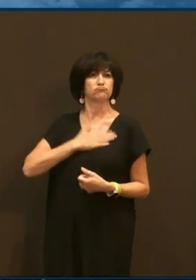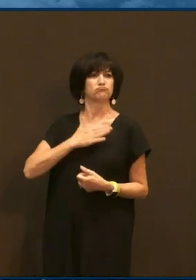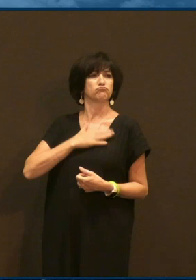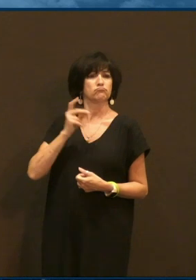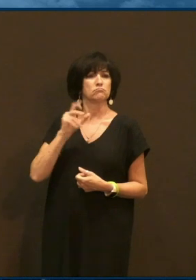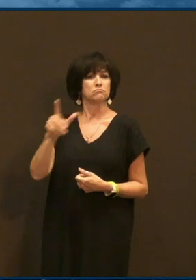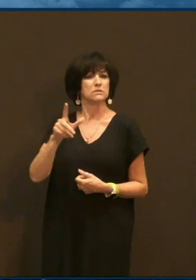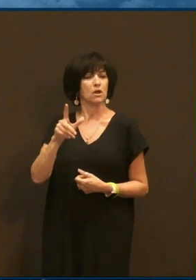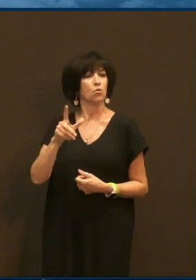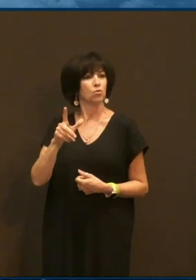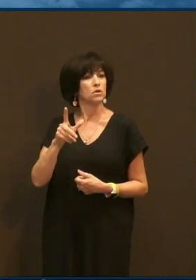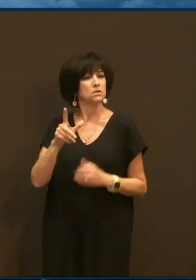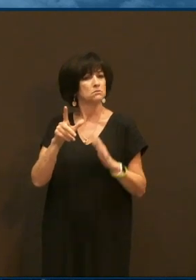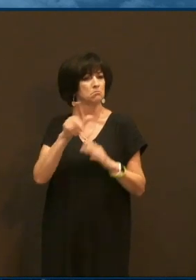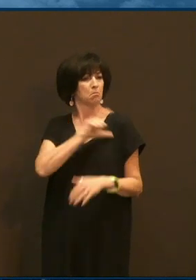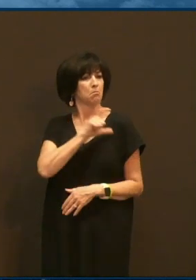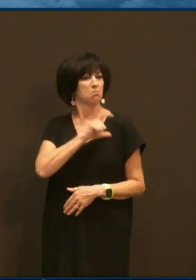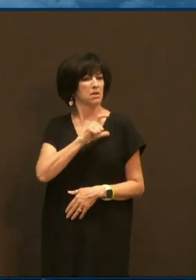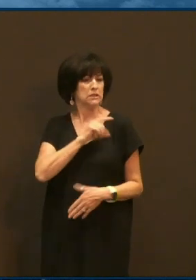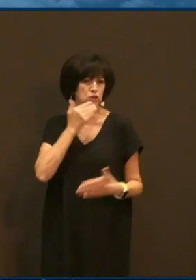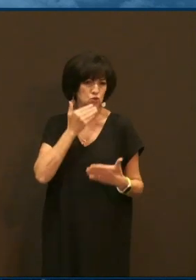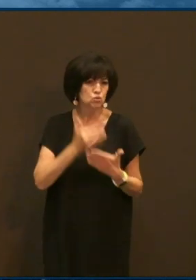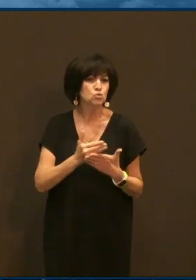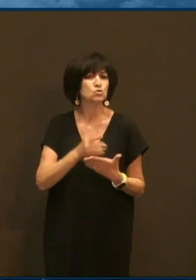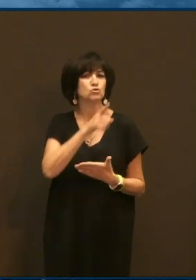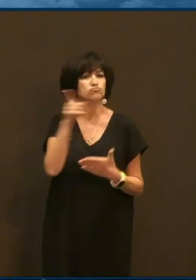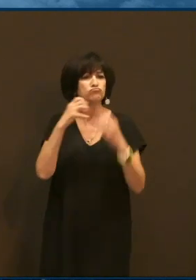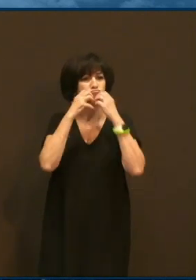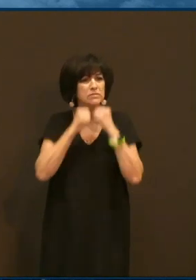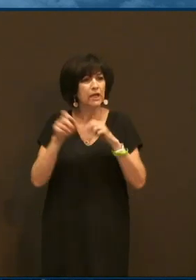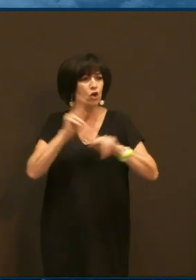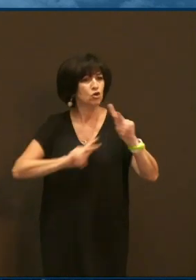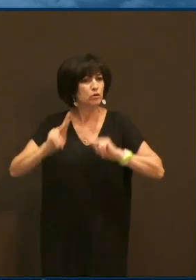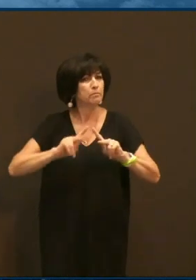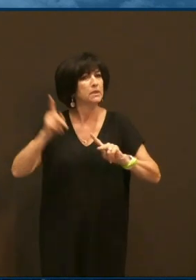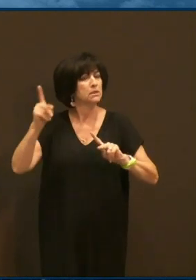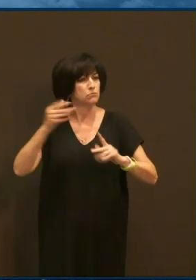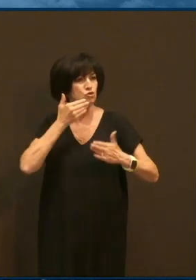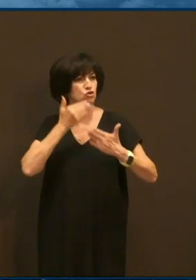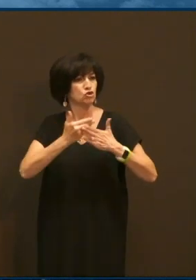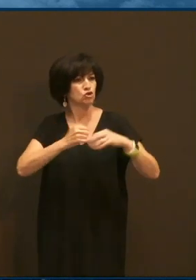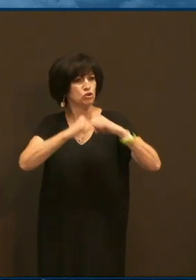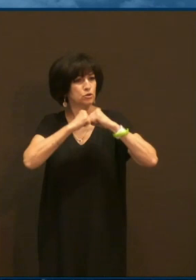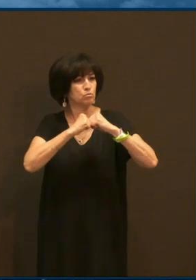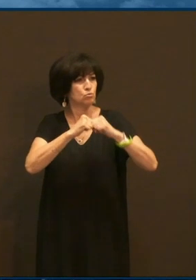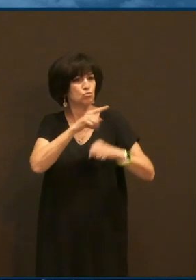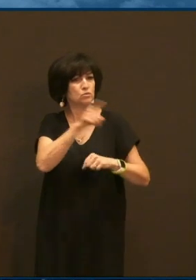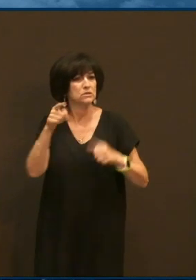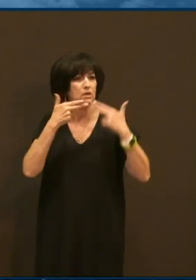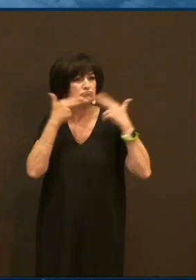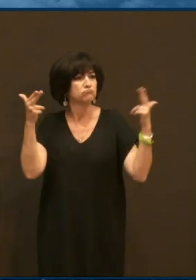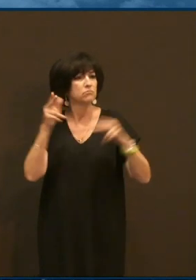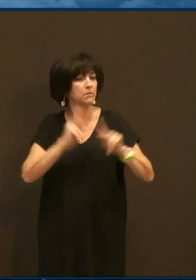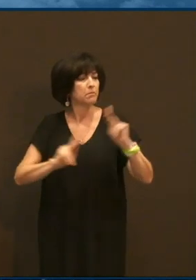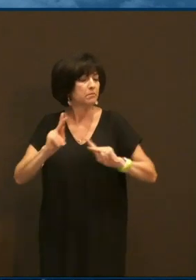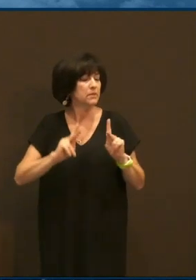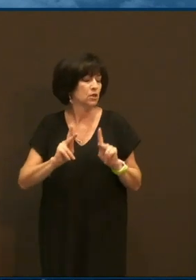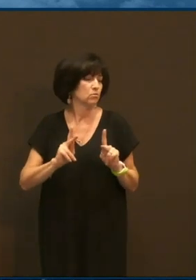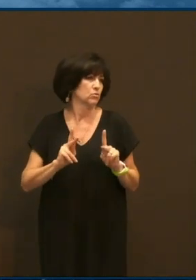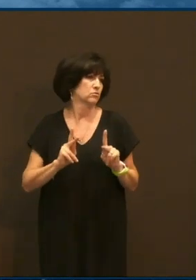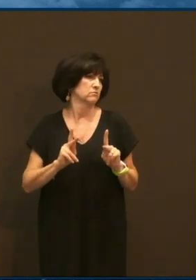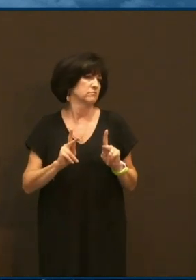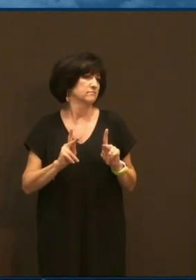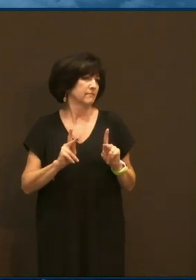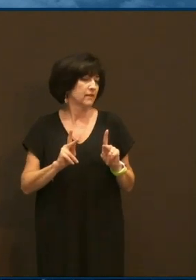law enforcement, then they are better able to do their job and get better results. And so having this conversation, I